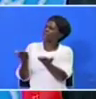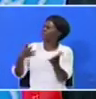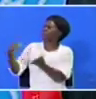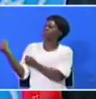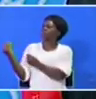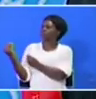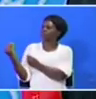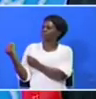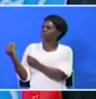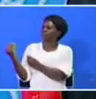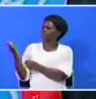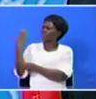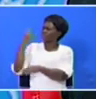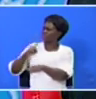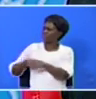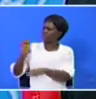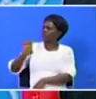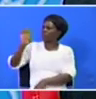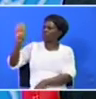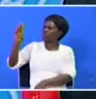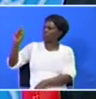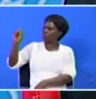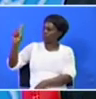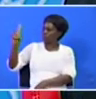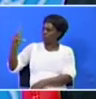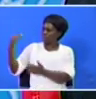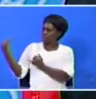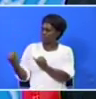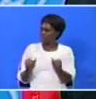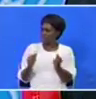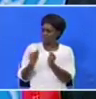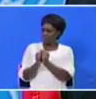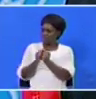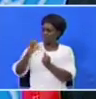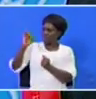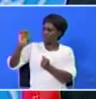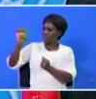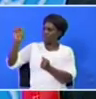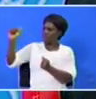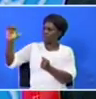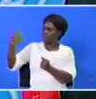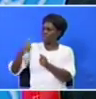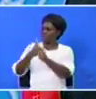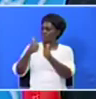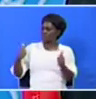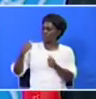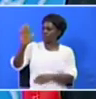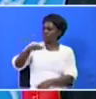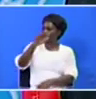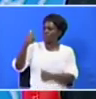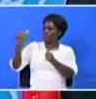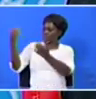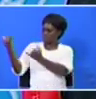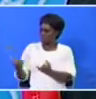it. The last one was the Eurobond. He was invited by the EACC. He refused. He was invited by Parliament. He